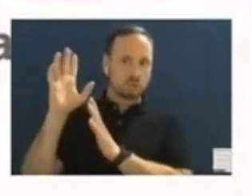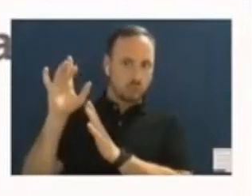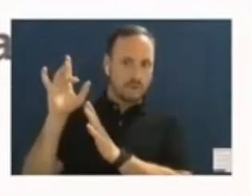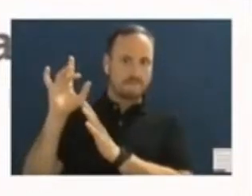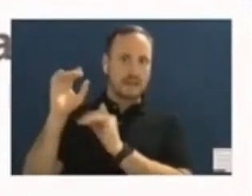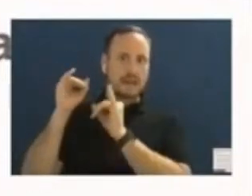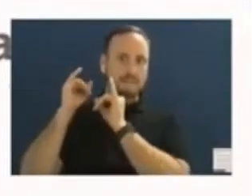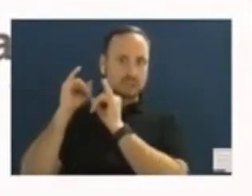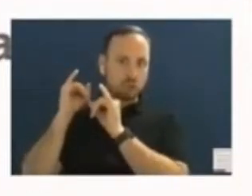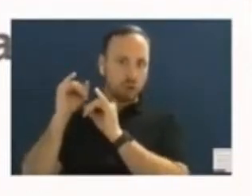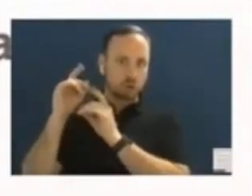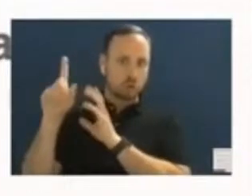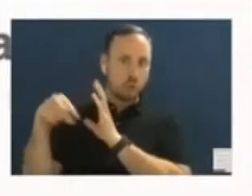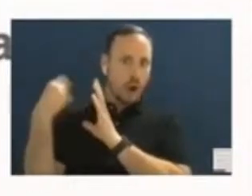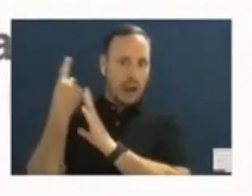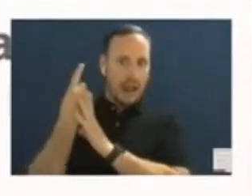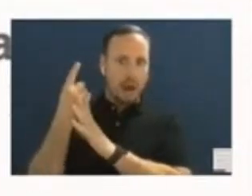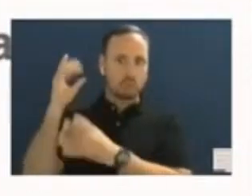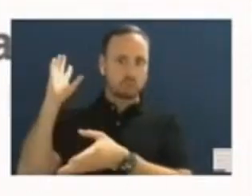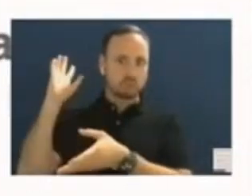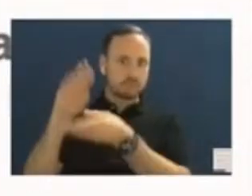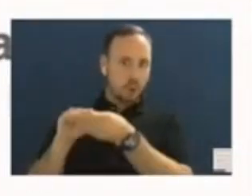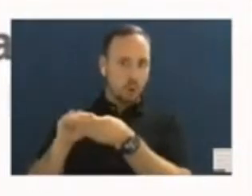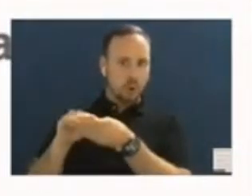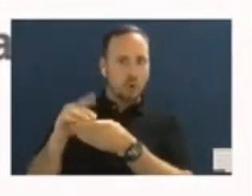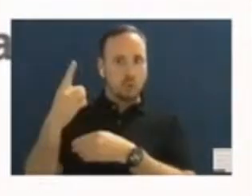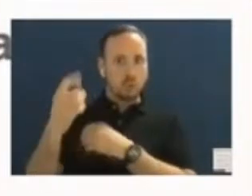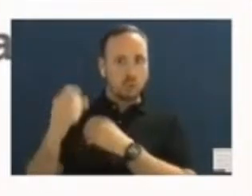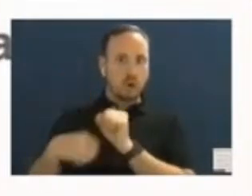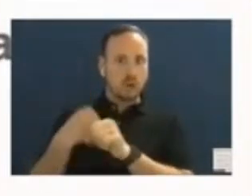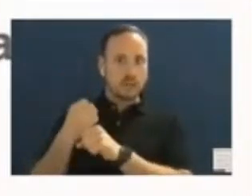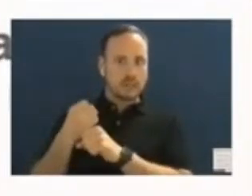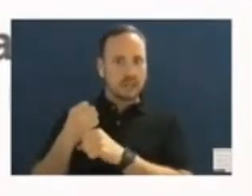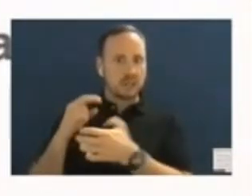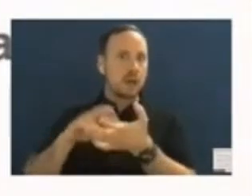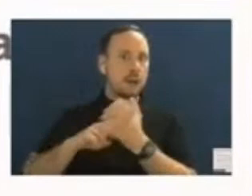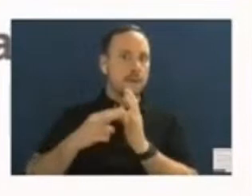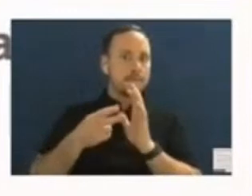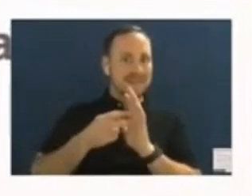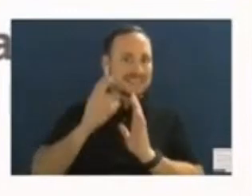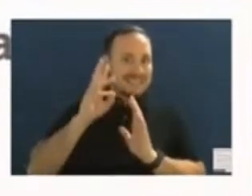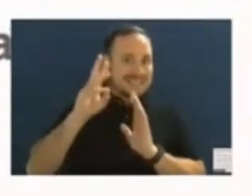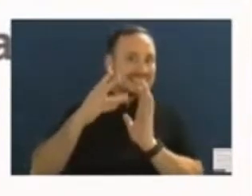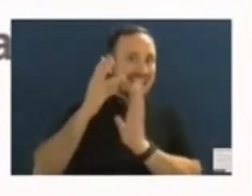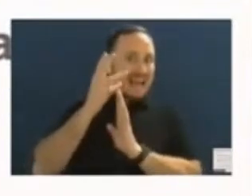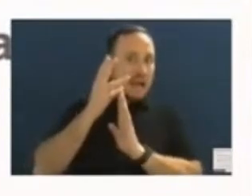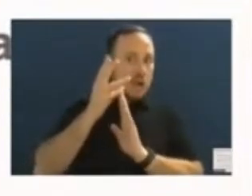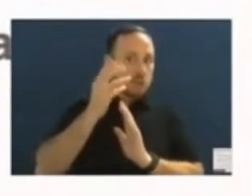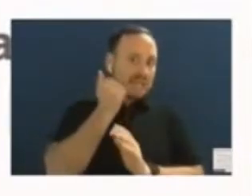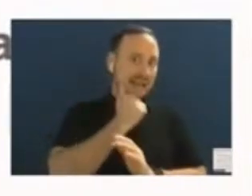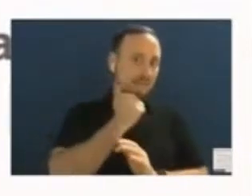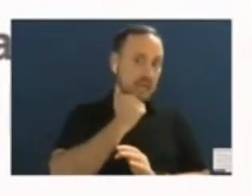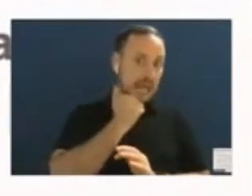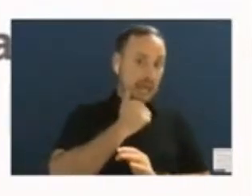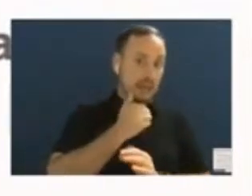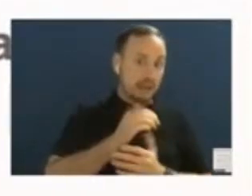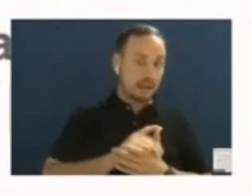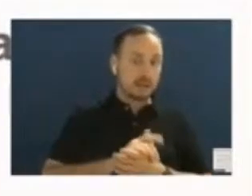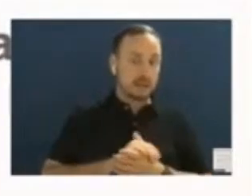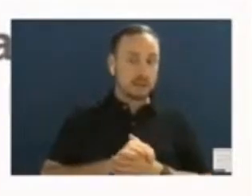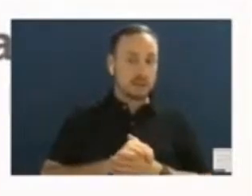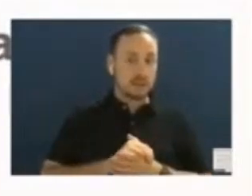instructional hours over the course of the year, which translates to 6 hours of instruction per day. That's a lot more. In some instances, that's double what our